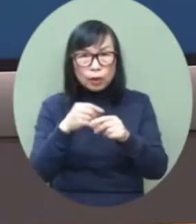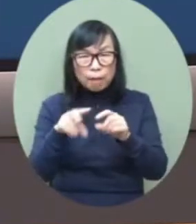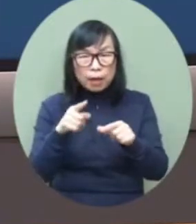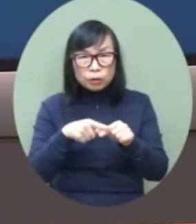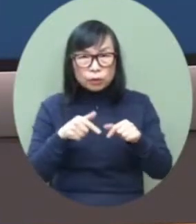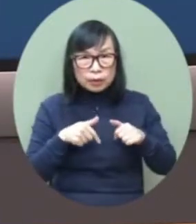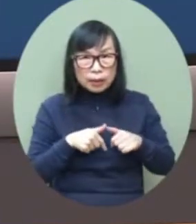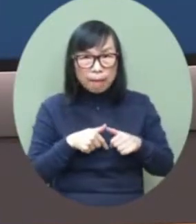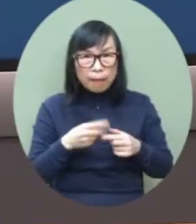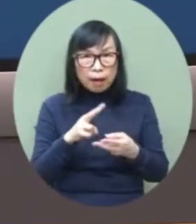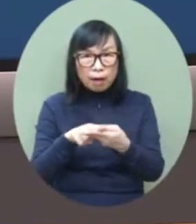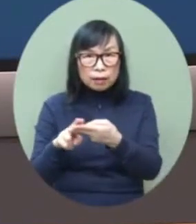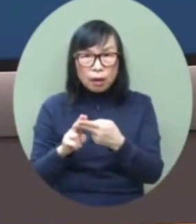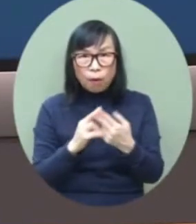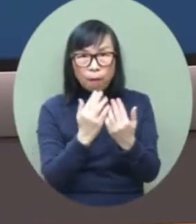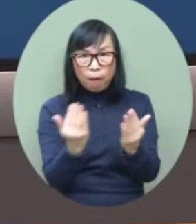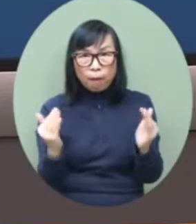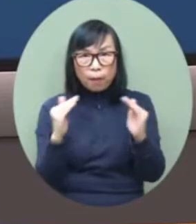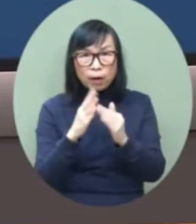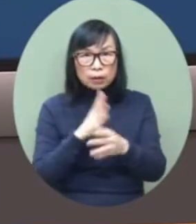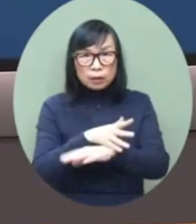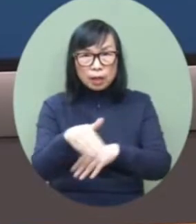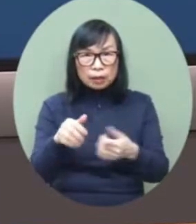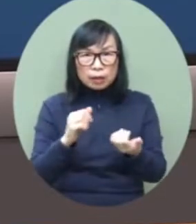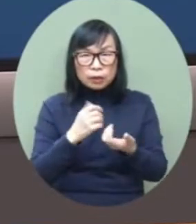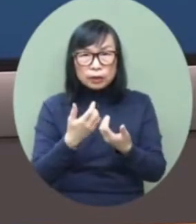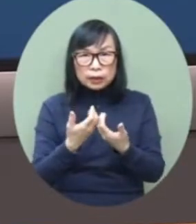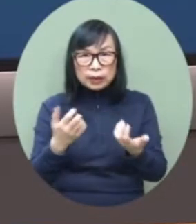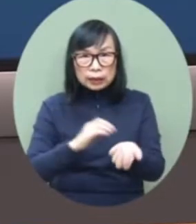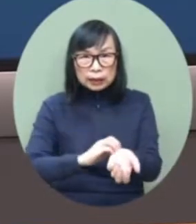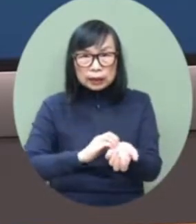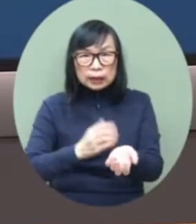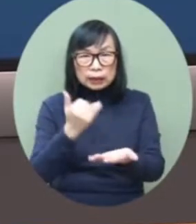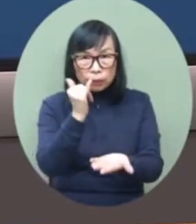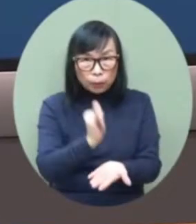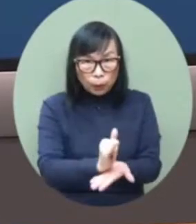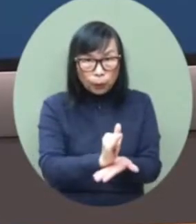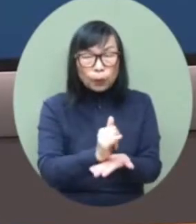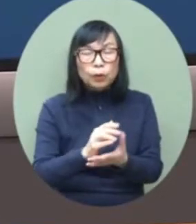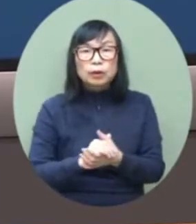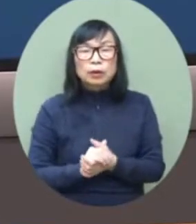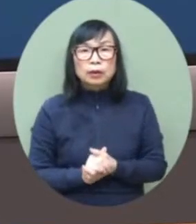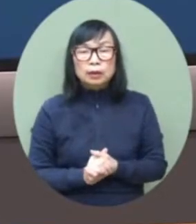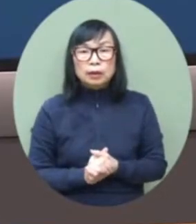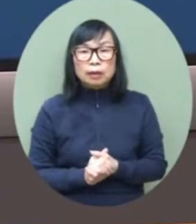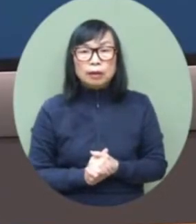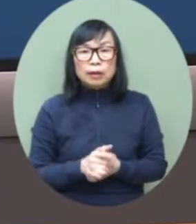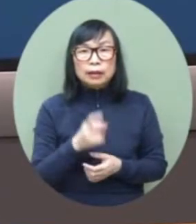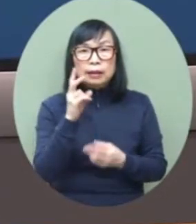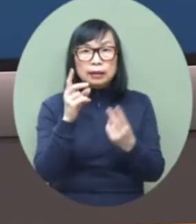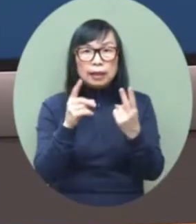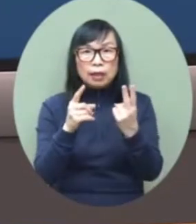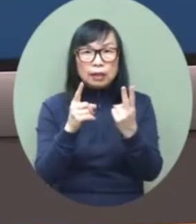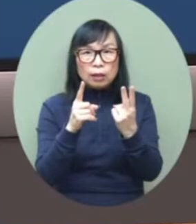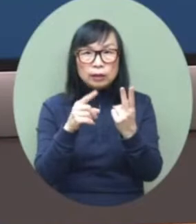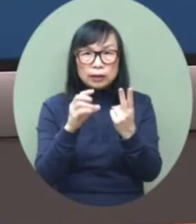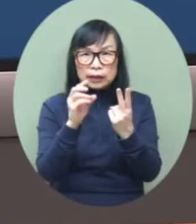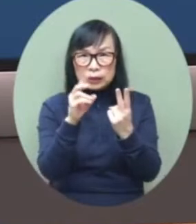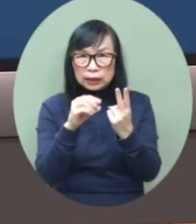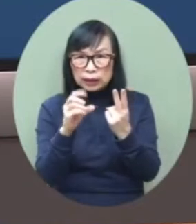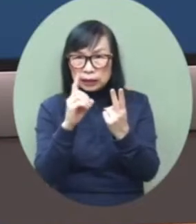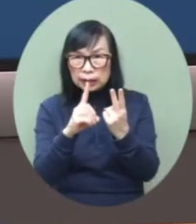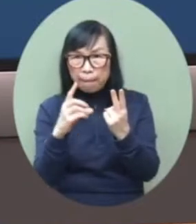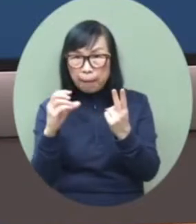HA hospitals, infectious disease, and in AWE community centers receiving medical care. In addition, we